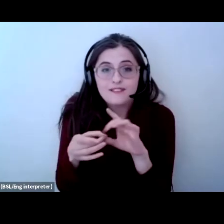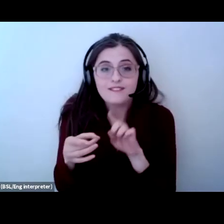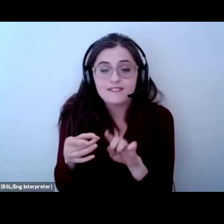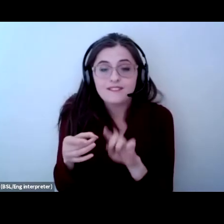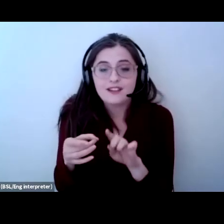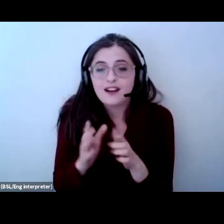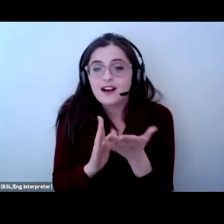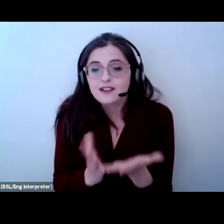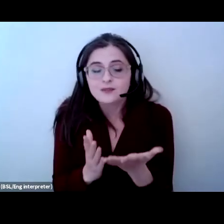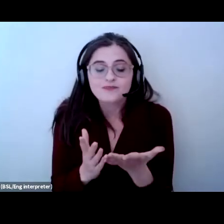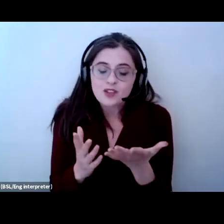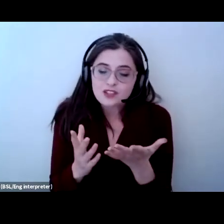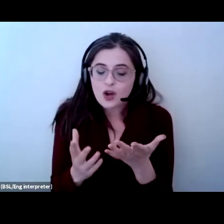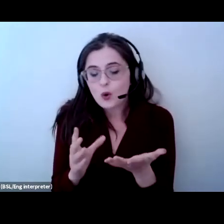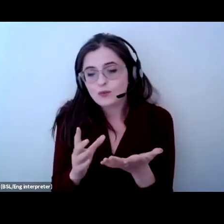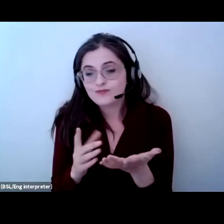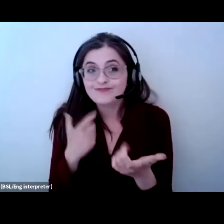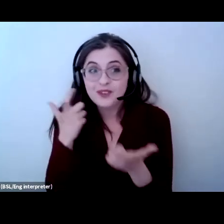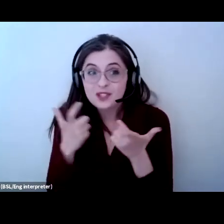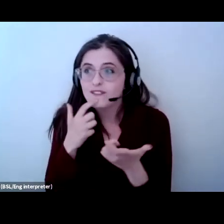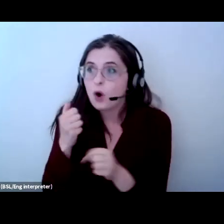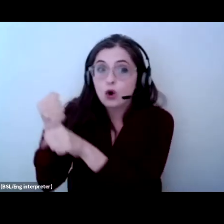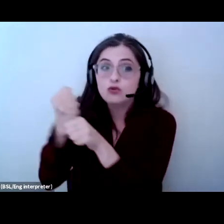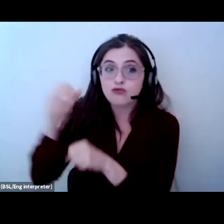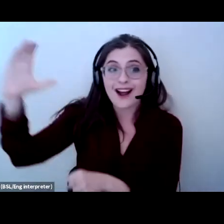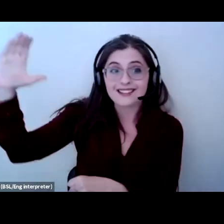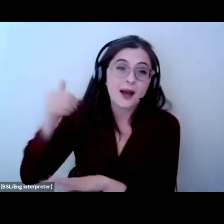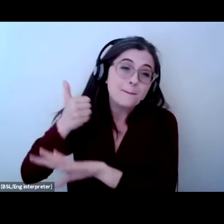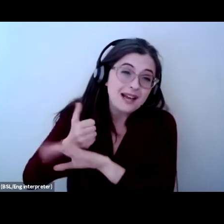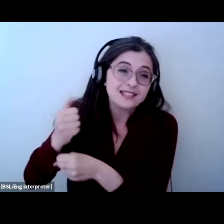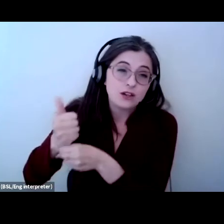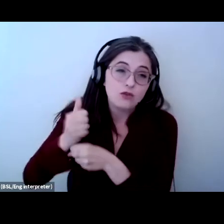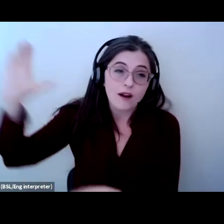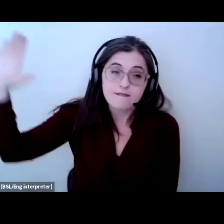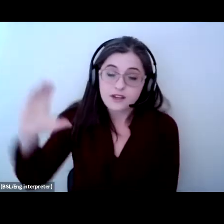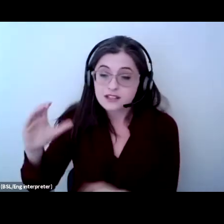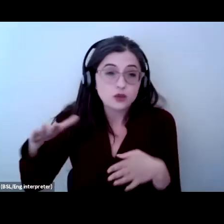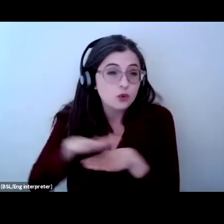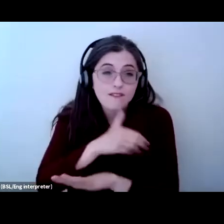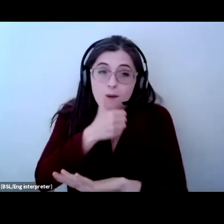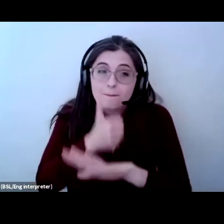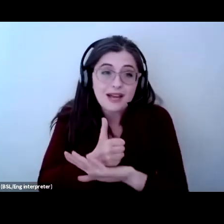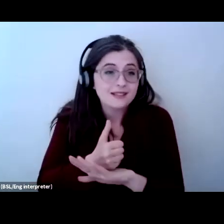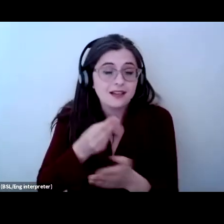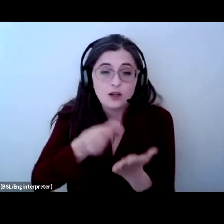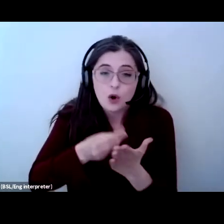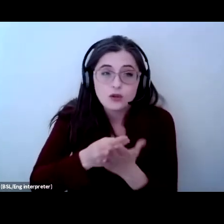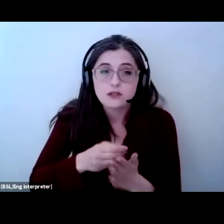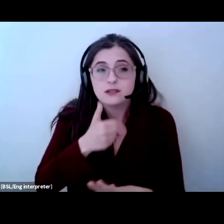really about grant funding, basic grant funding to cover some basic costs and basic salaries.